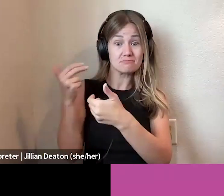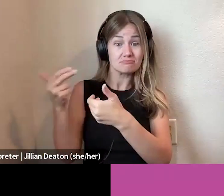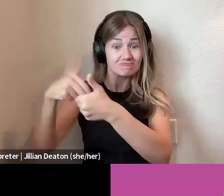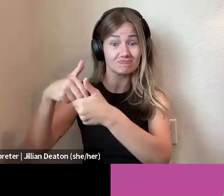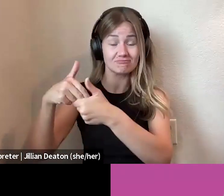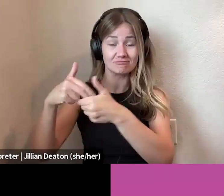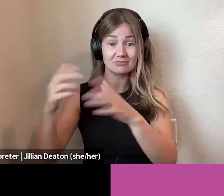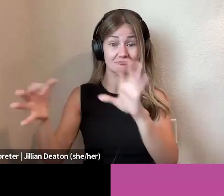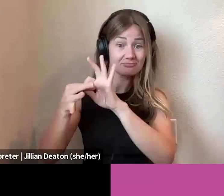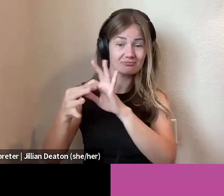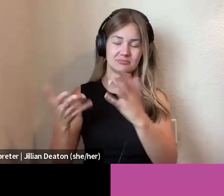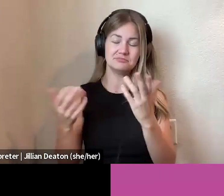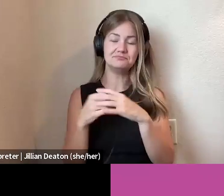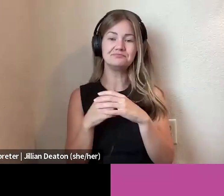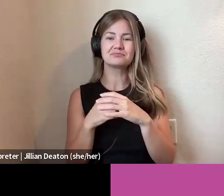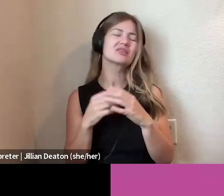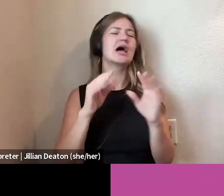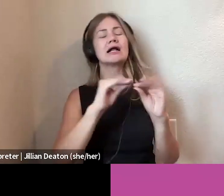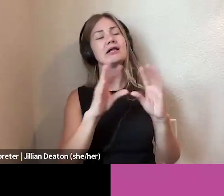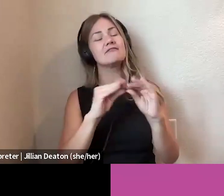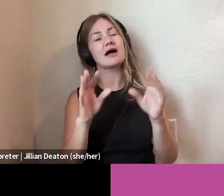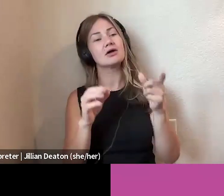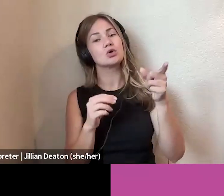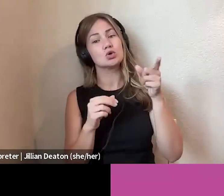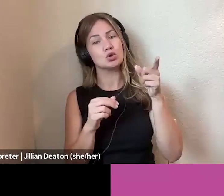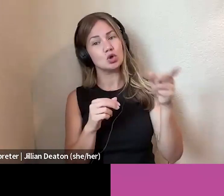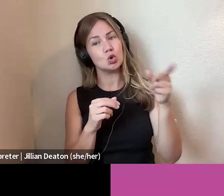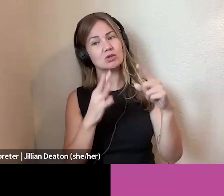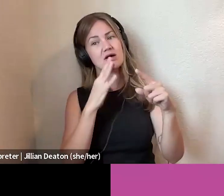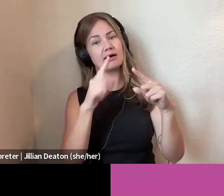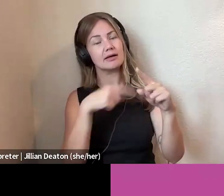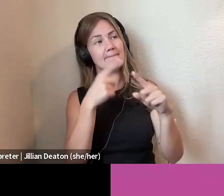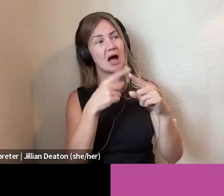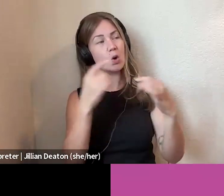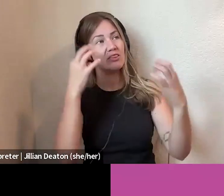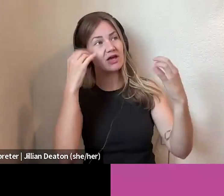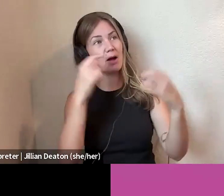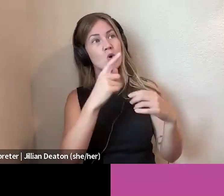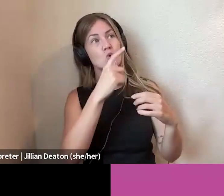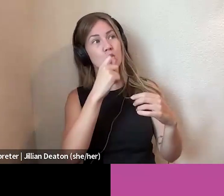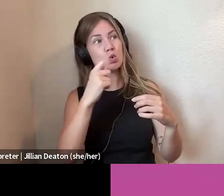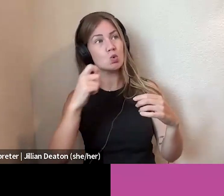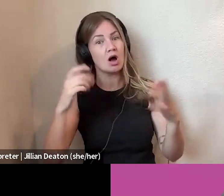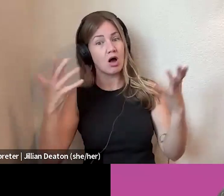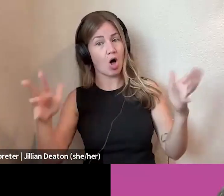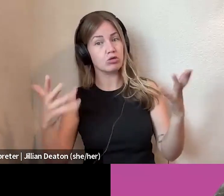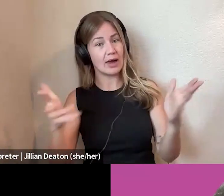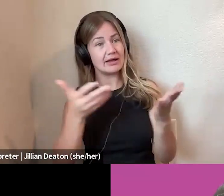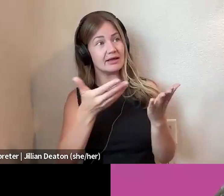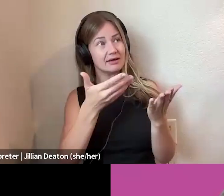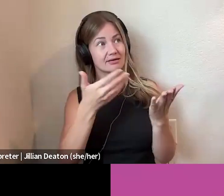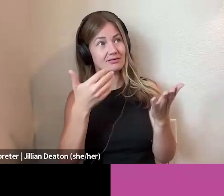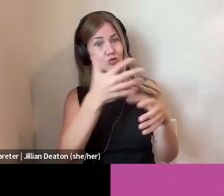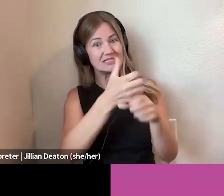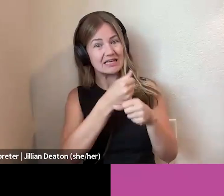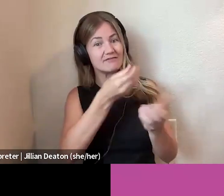to clarify, also you were kind of getting at possibly looking at who's been funded by that foundation already and getting some